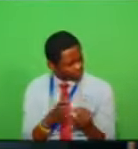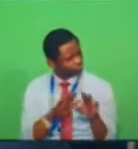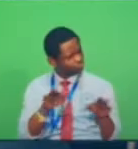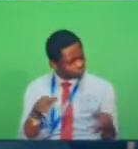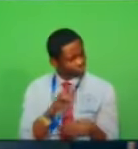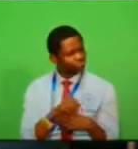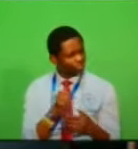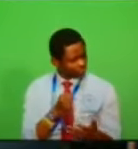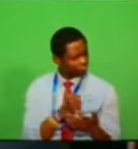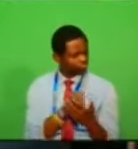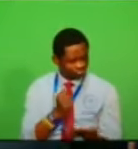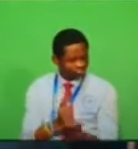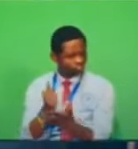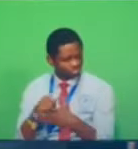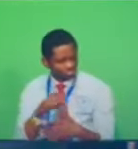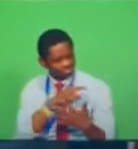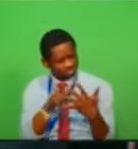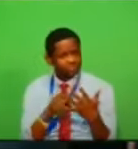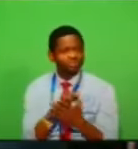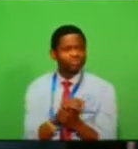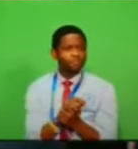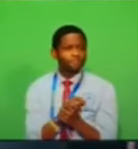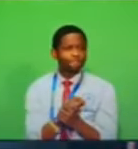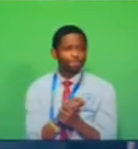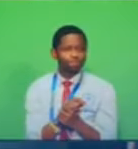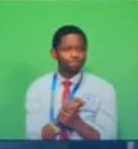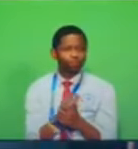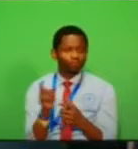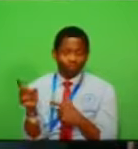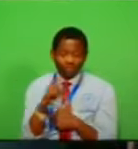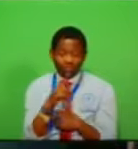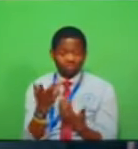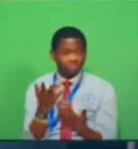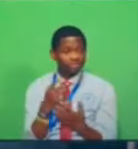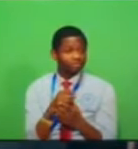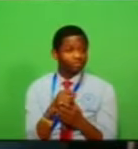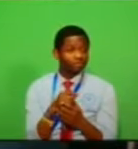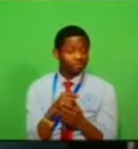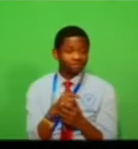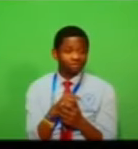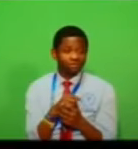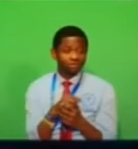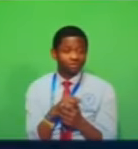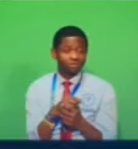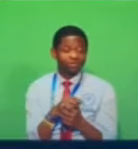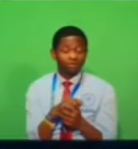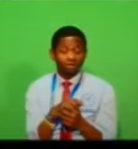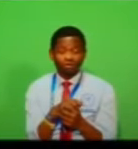got to do this, you've got to do that. And one day a minister wrongly preached, one of them wrongly at a